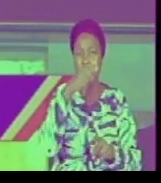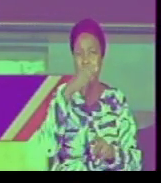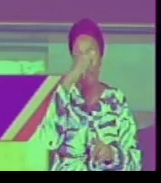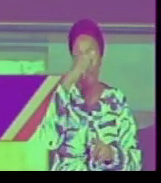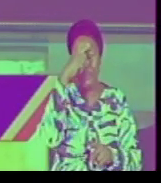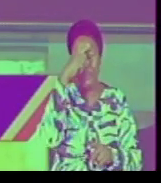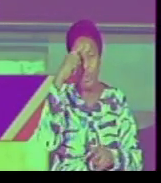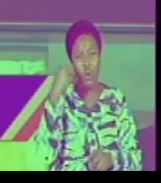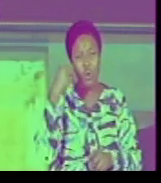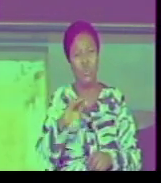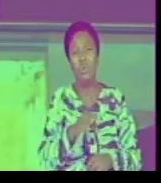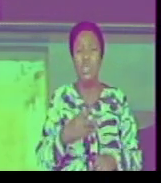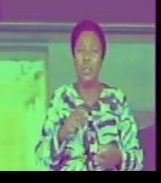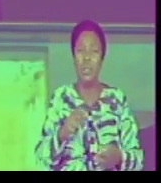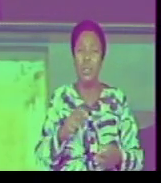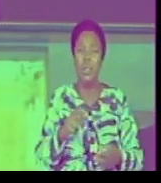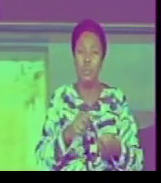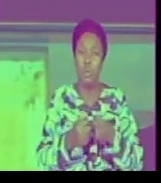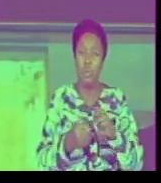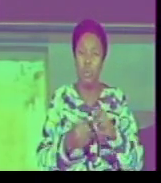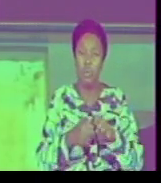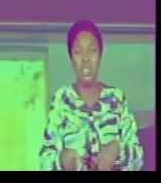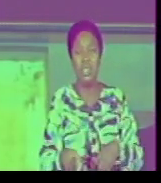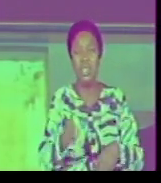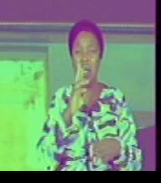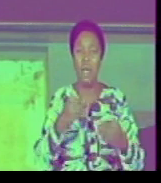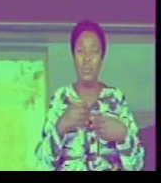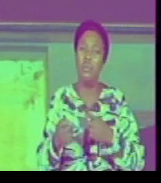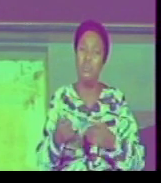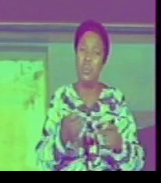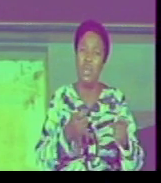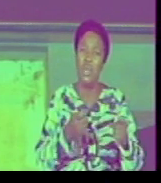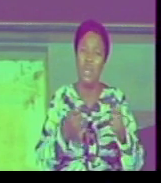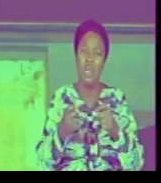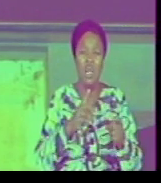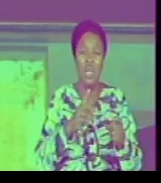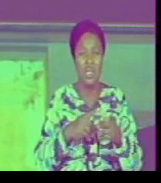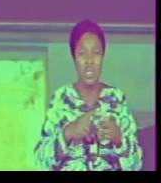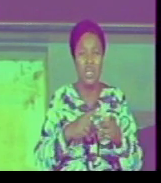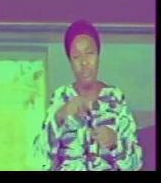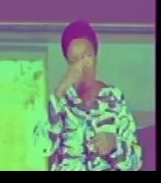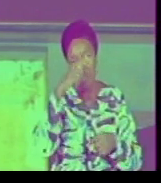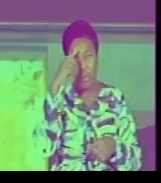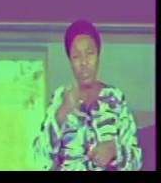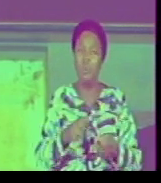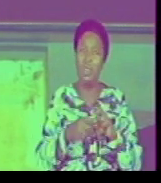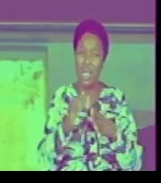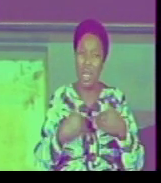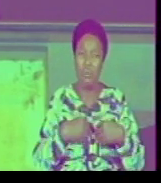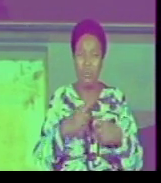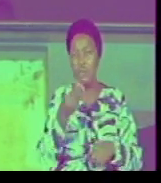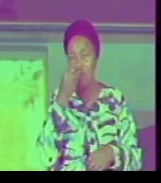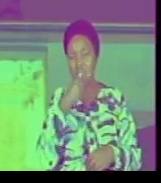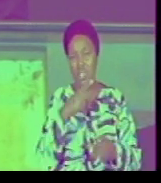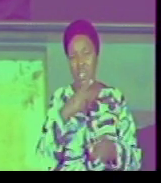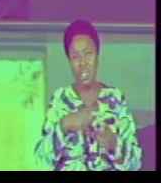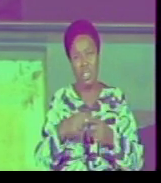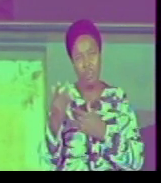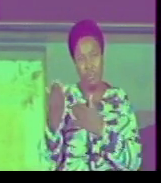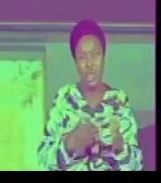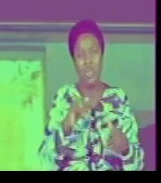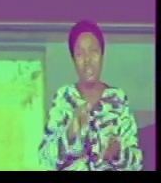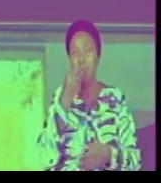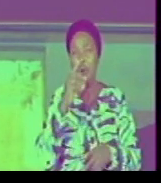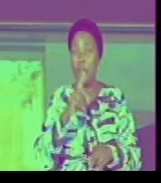their management, because of the problem we're having with the cooks, and then they bring in the food, but God has